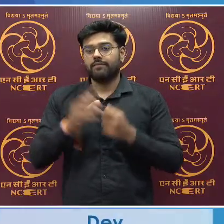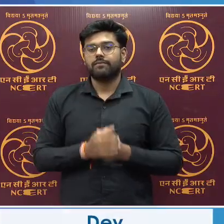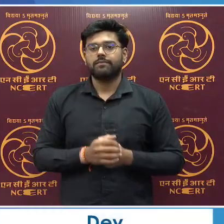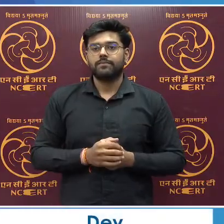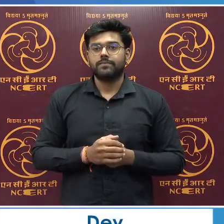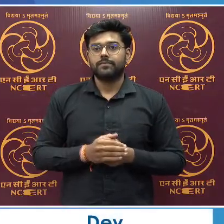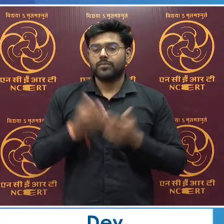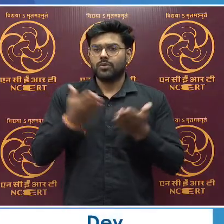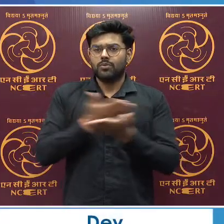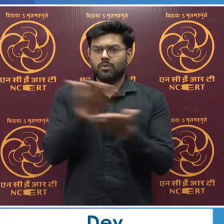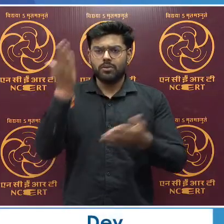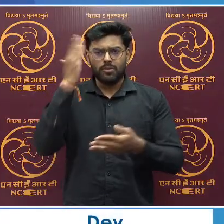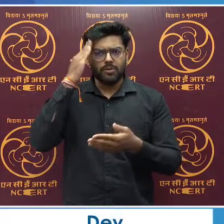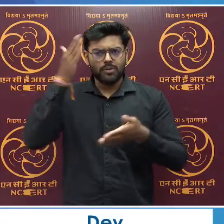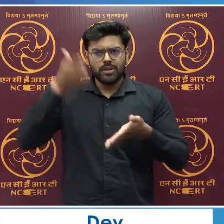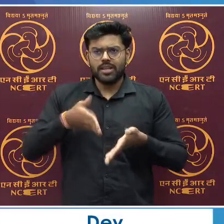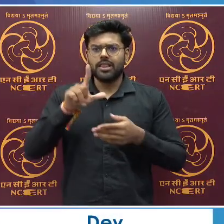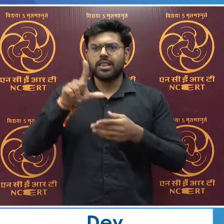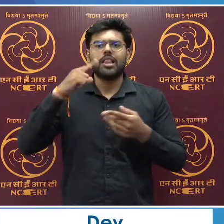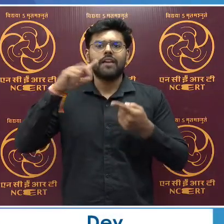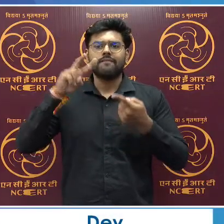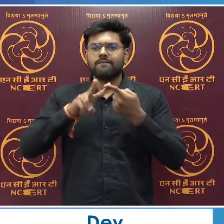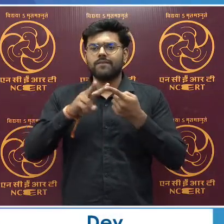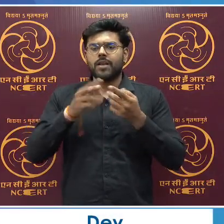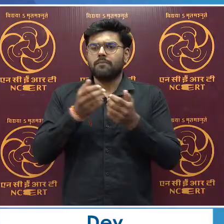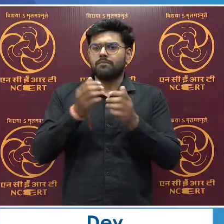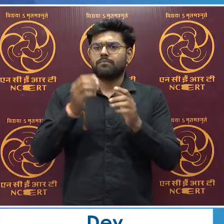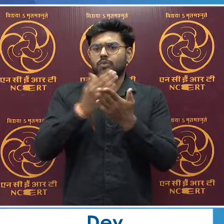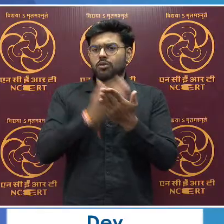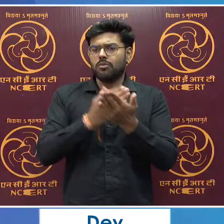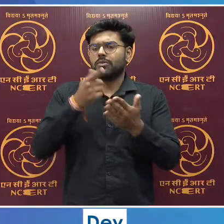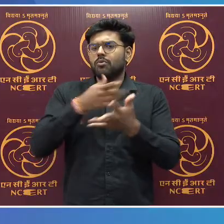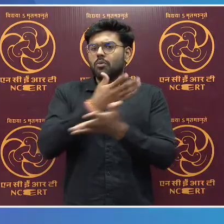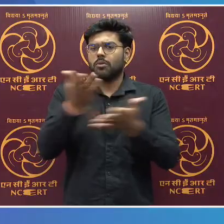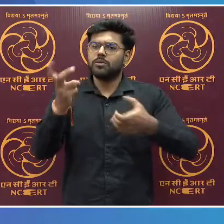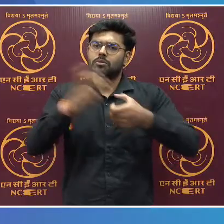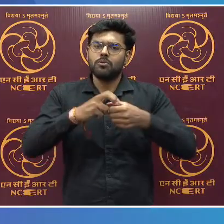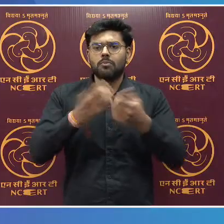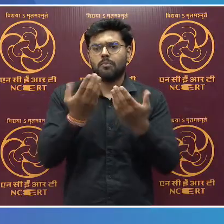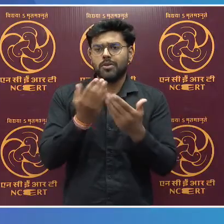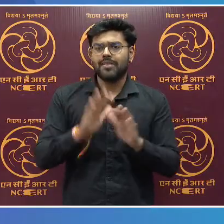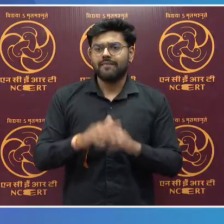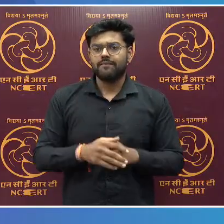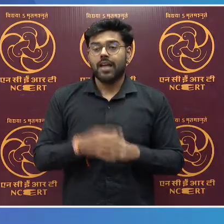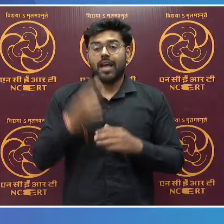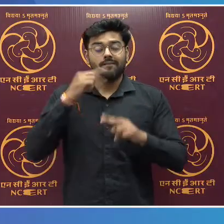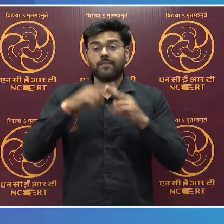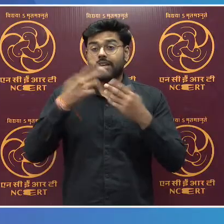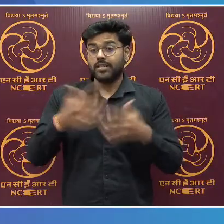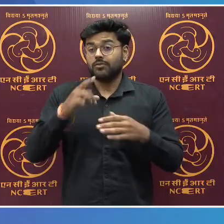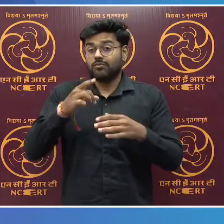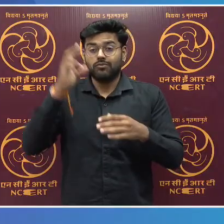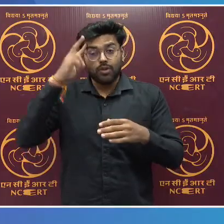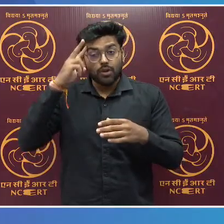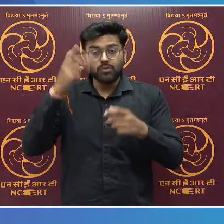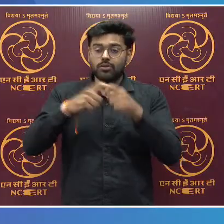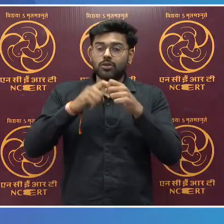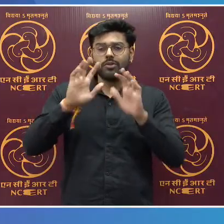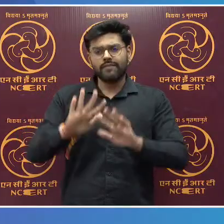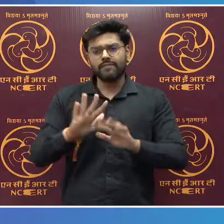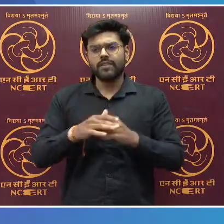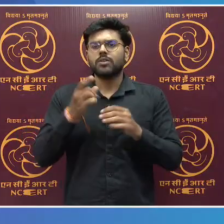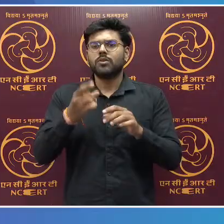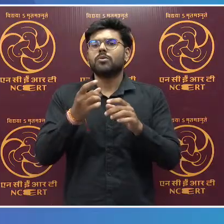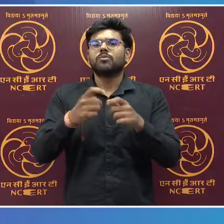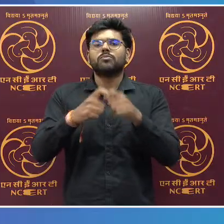you know that this is a live program, which means you can also be the part of this program. If you have any question, you can ask those questions